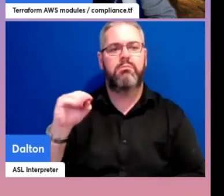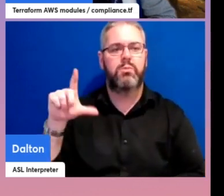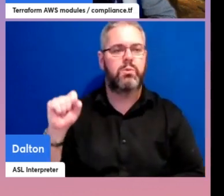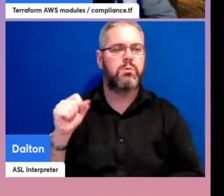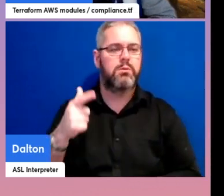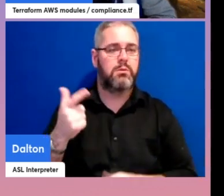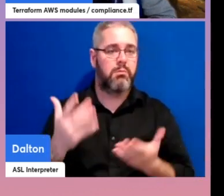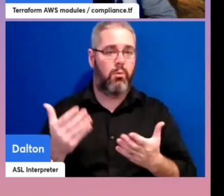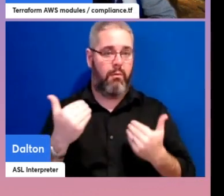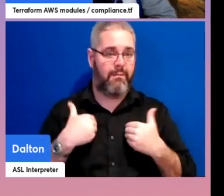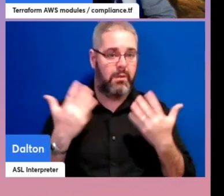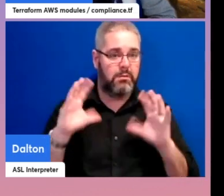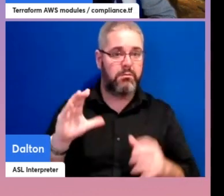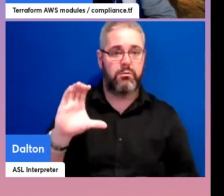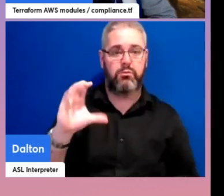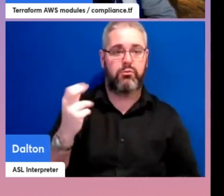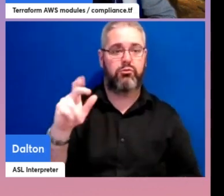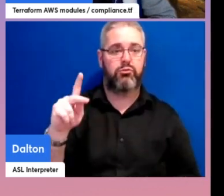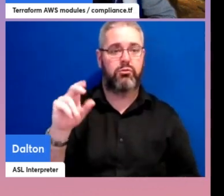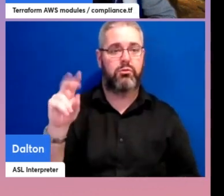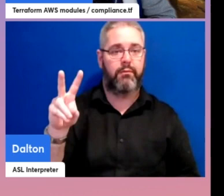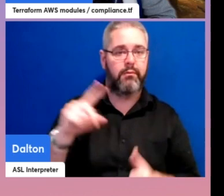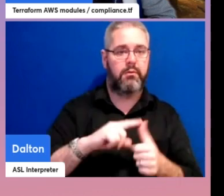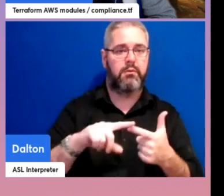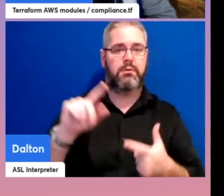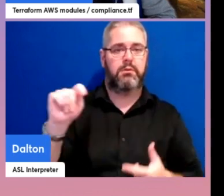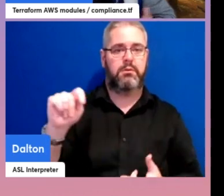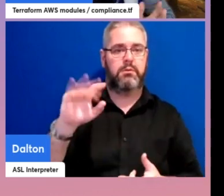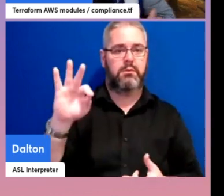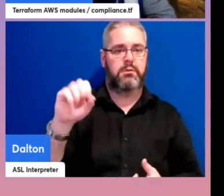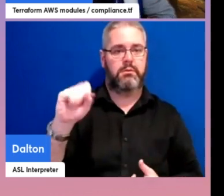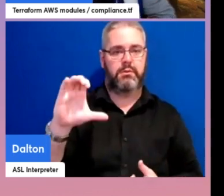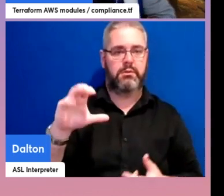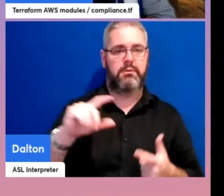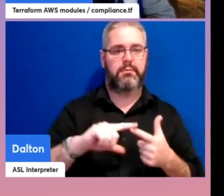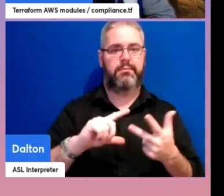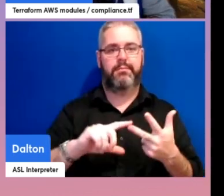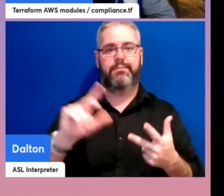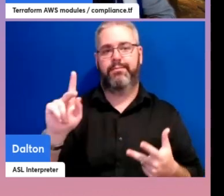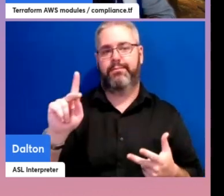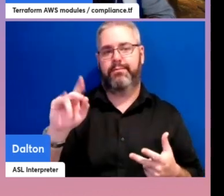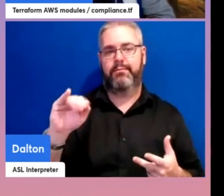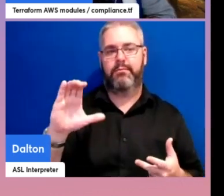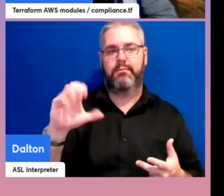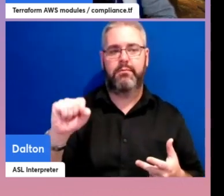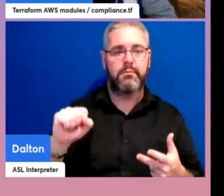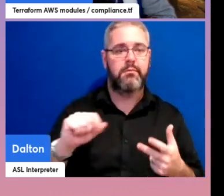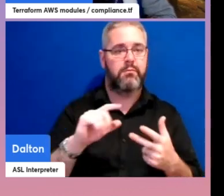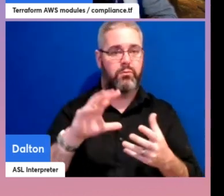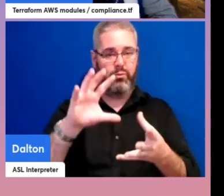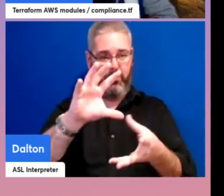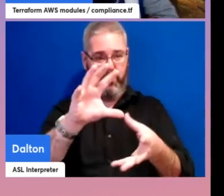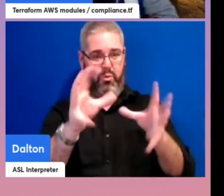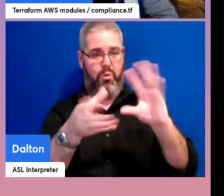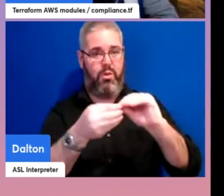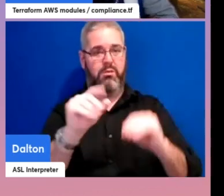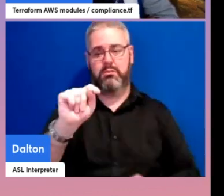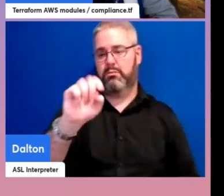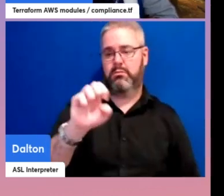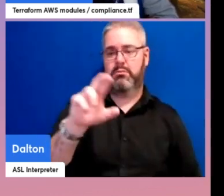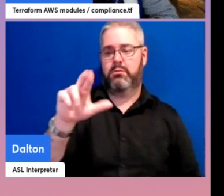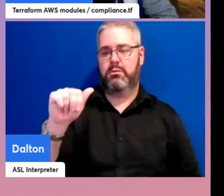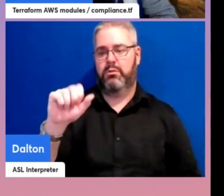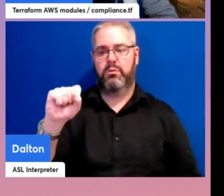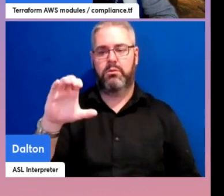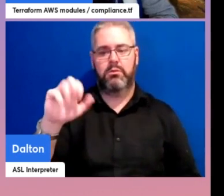already about Checkov, TFSec, or Terrascan, or Kix. All of these tools are doing different type